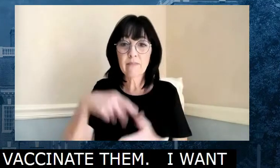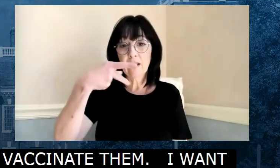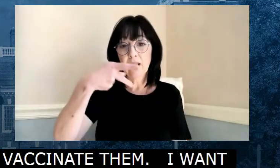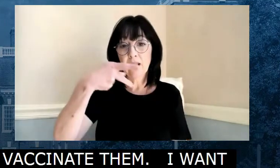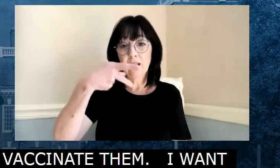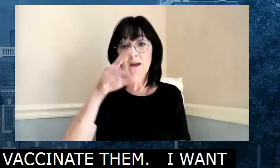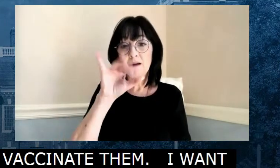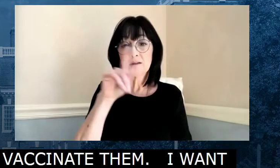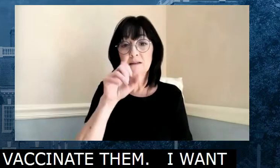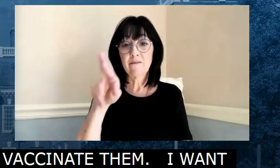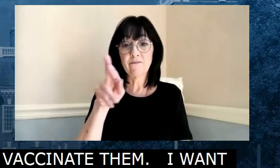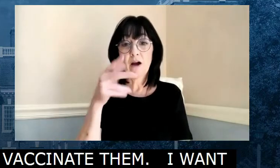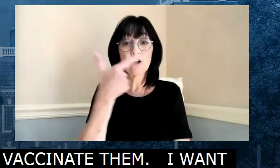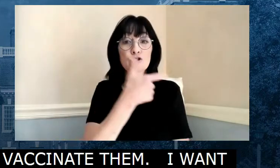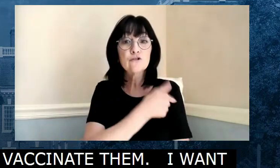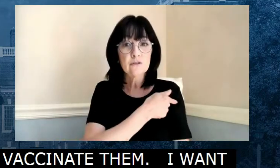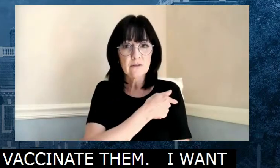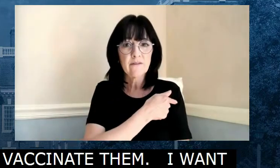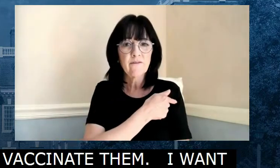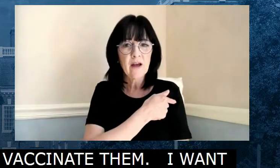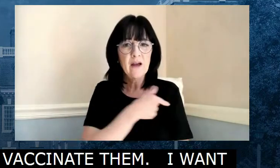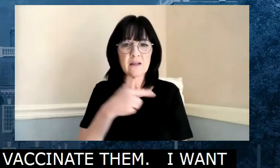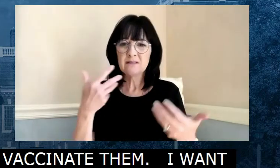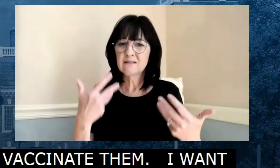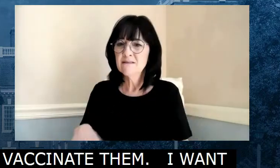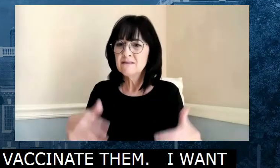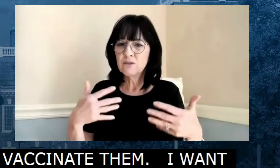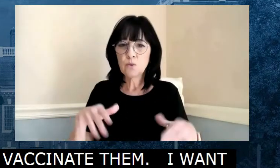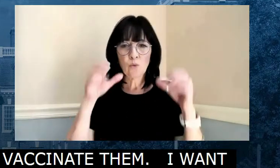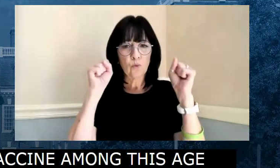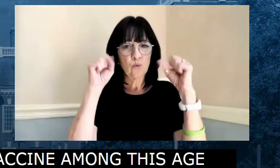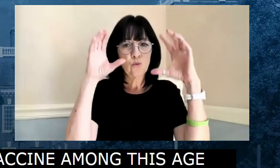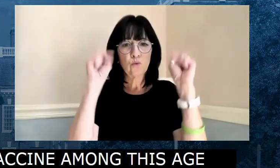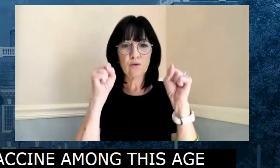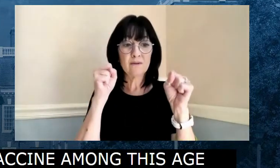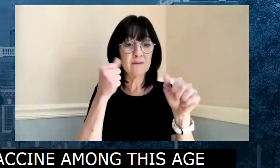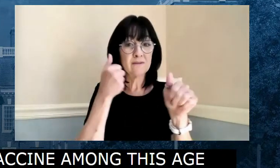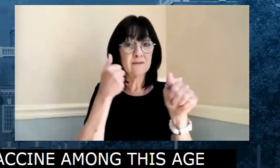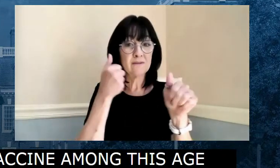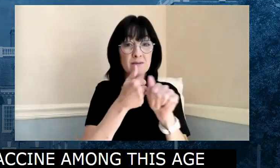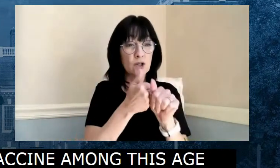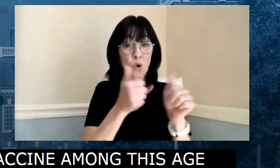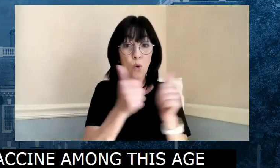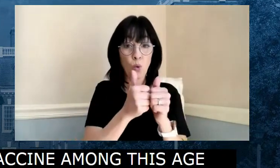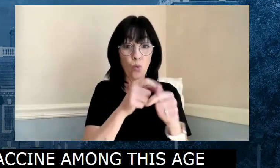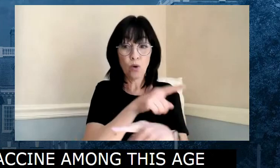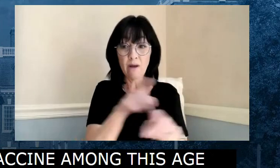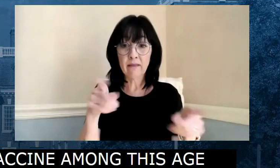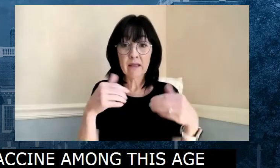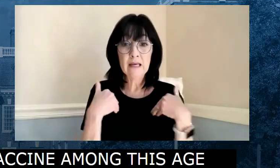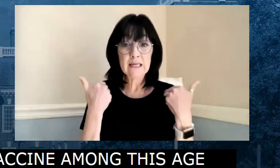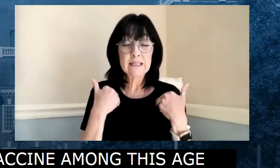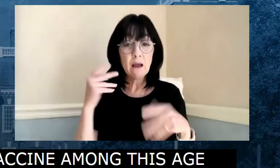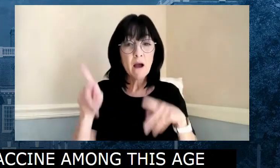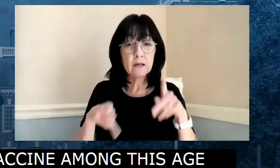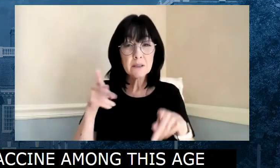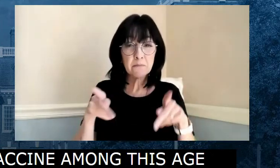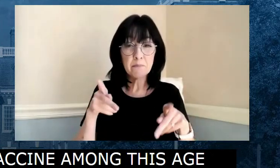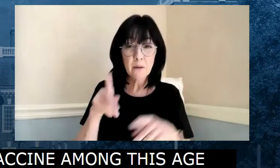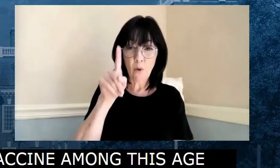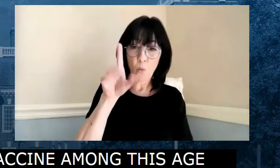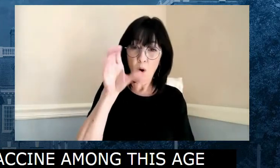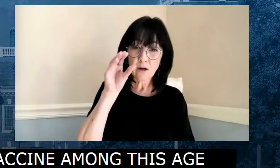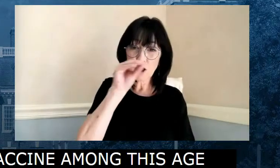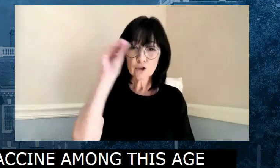this age group was just astonishing. It was found to be 100% effective with minimal side effects among this age